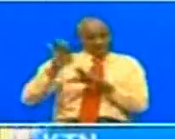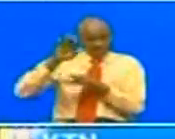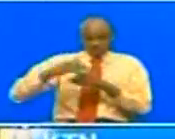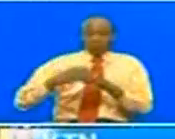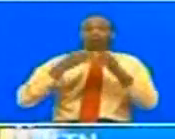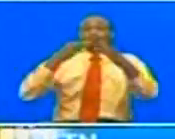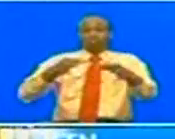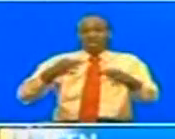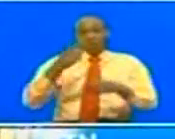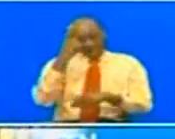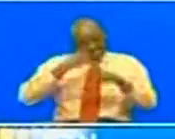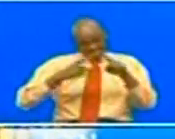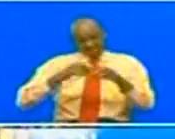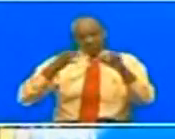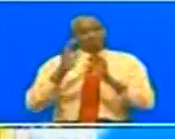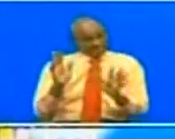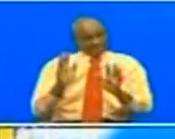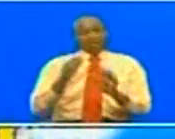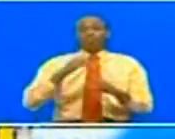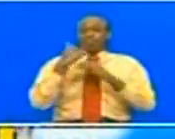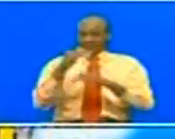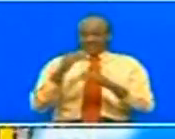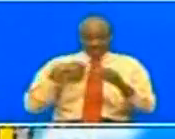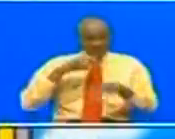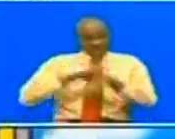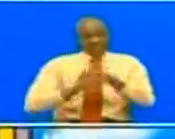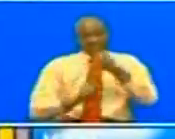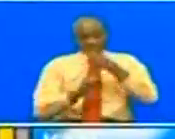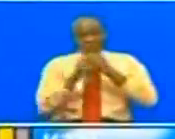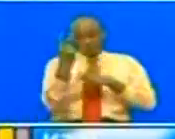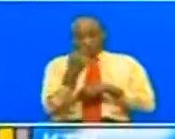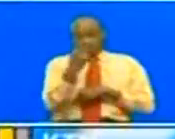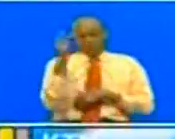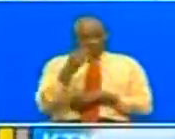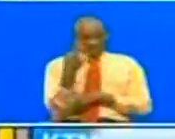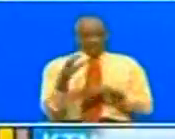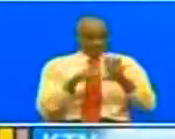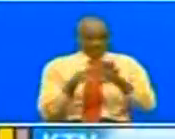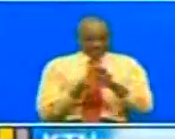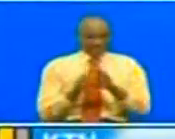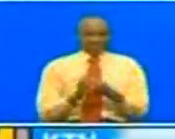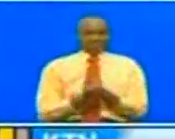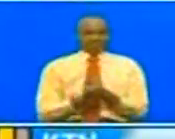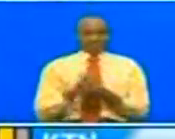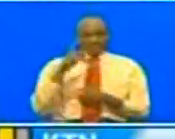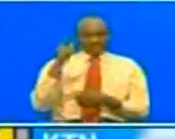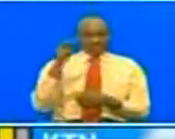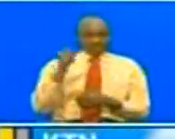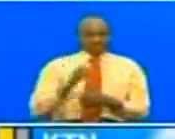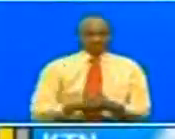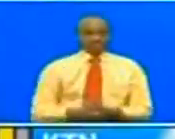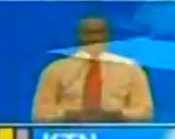a period not exceeding 1 year if it garners support from at least two-thirds vote by members. Patrick Amimo, KTN.